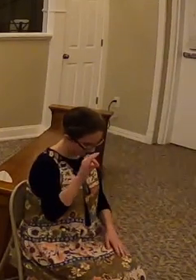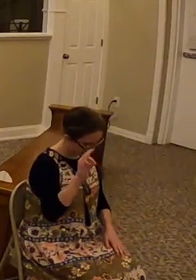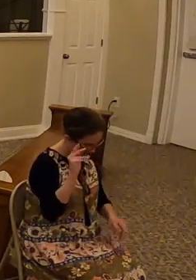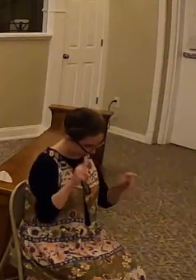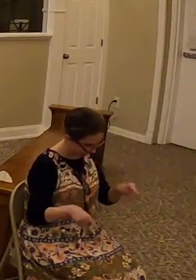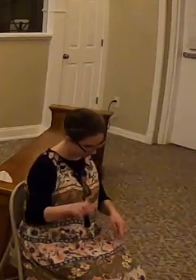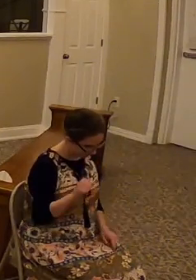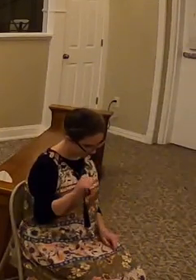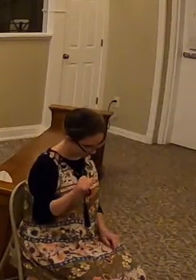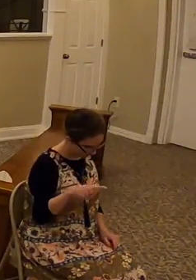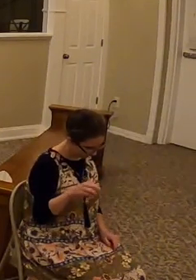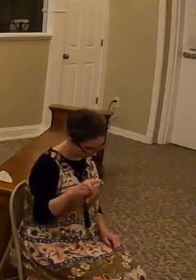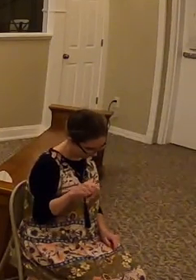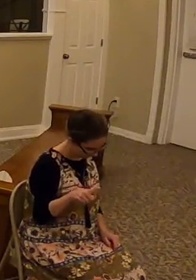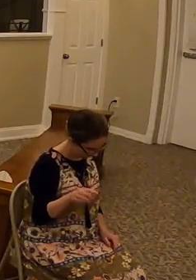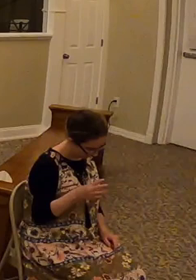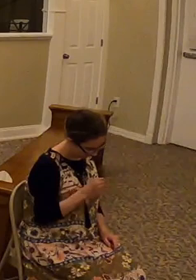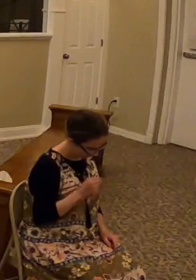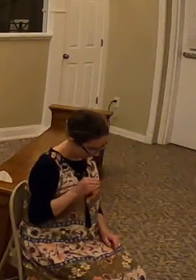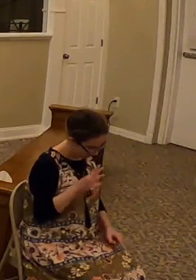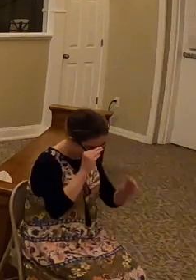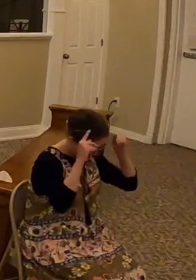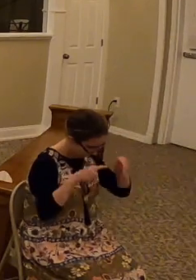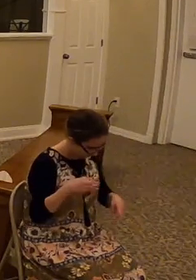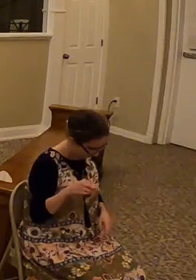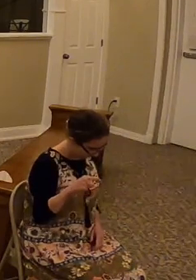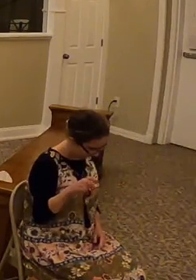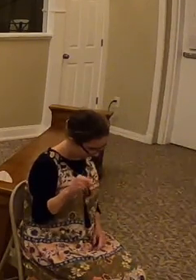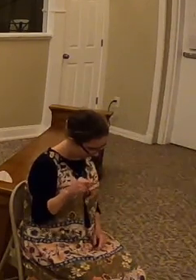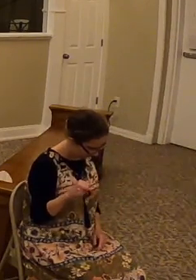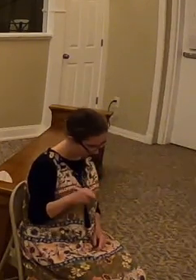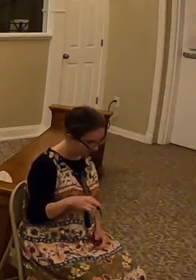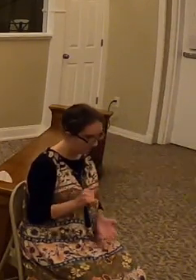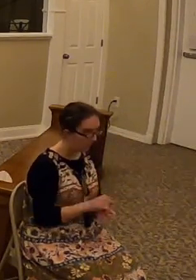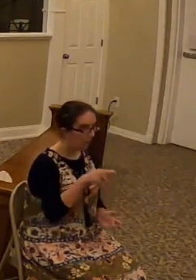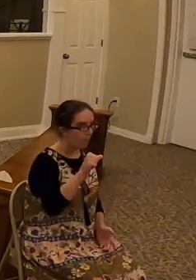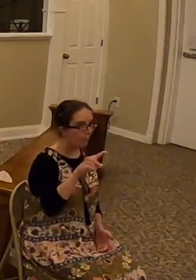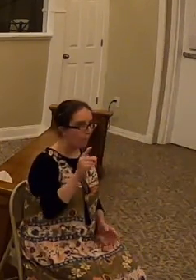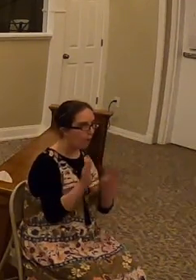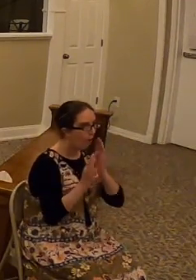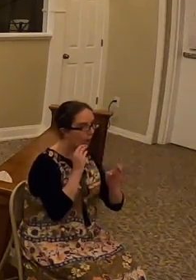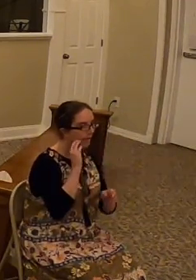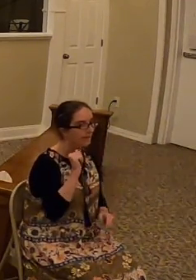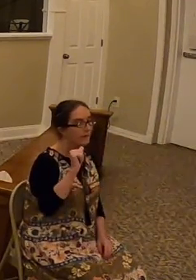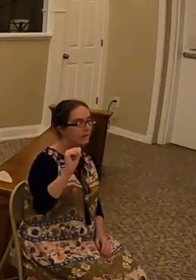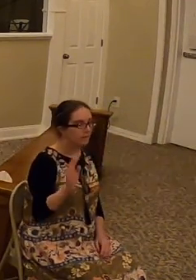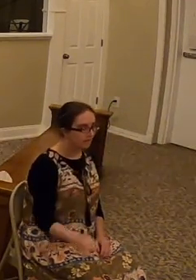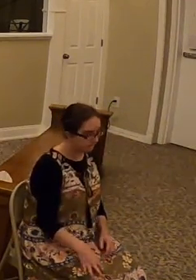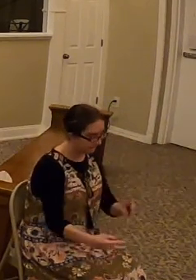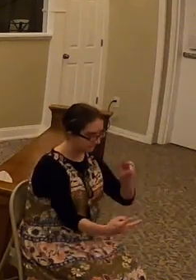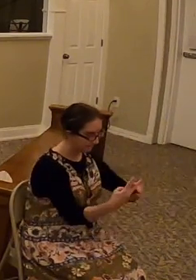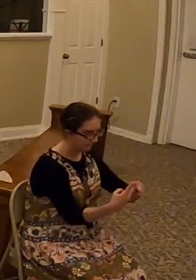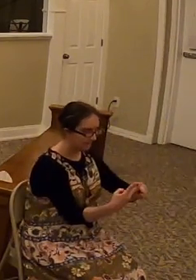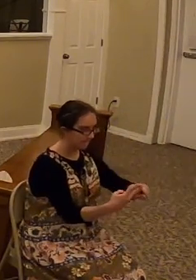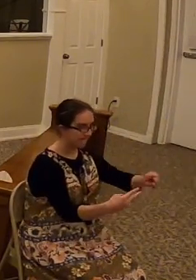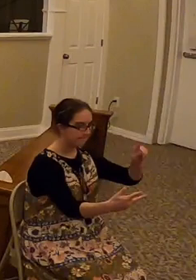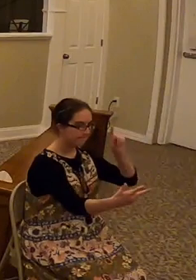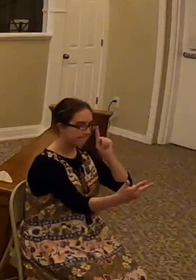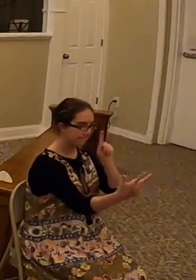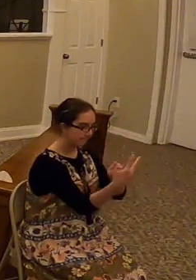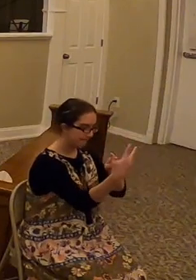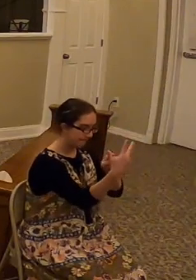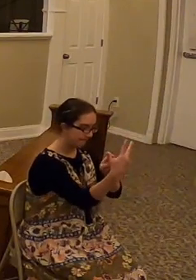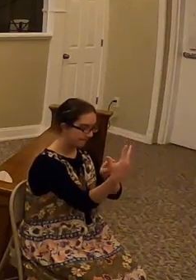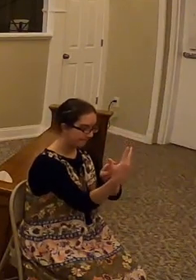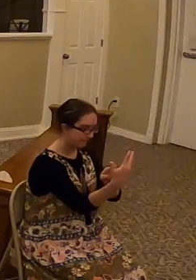apostle and a teacher of the Gentiles. Now, you understand, that's Paul talking. He's an apostle, he's a preacher, and